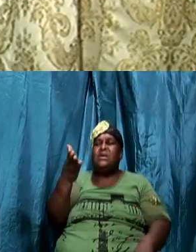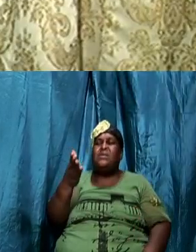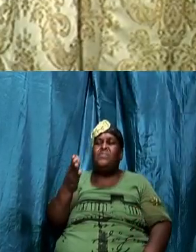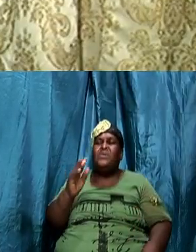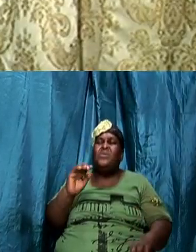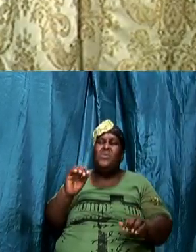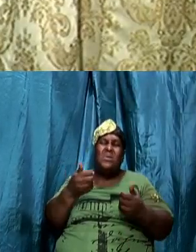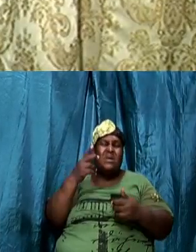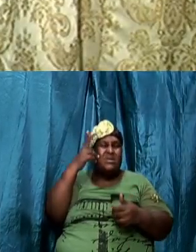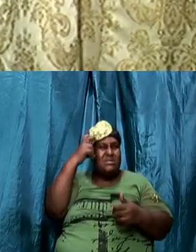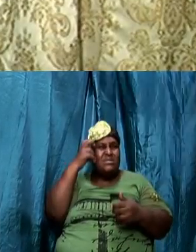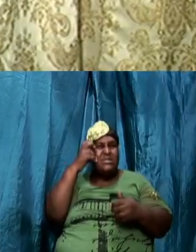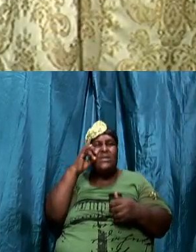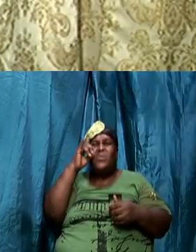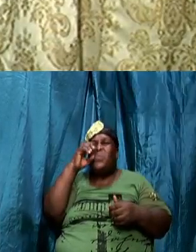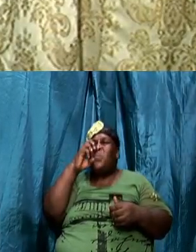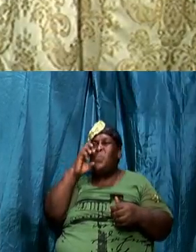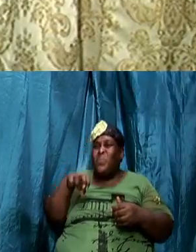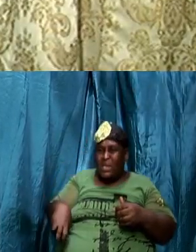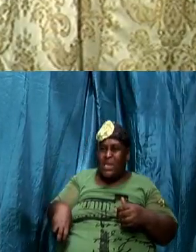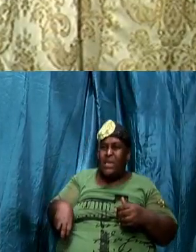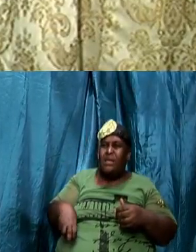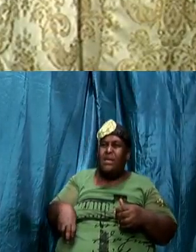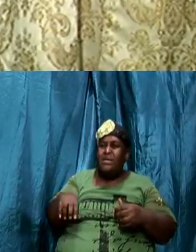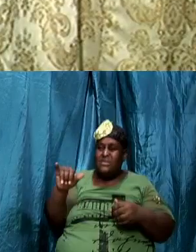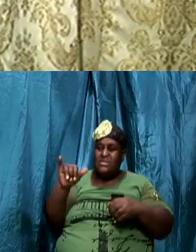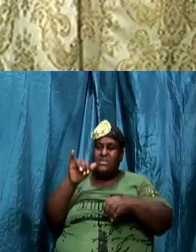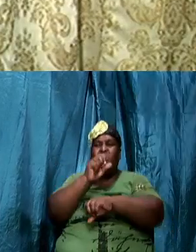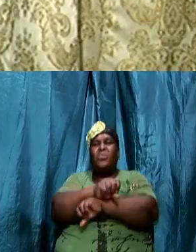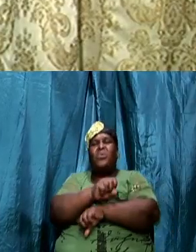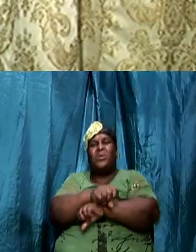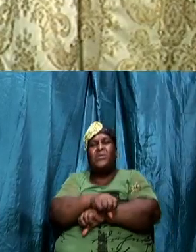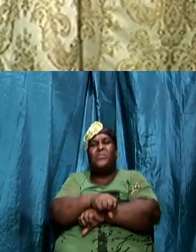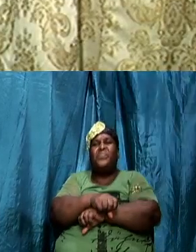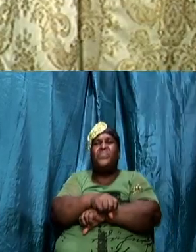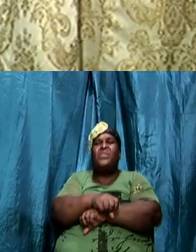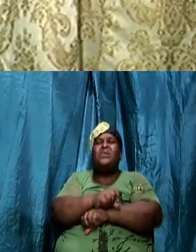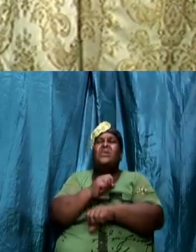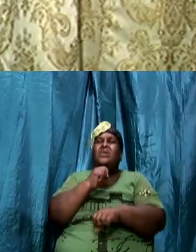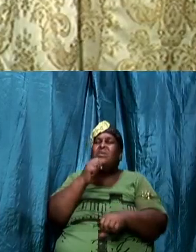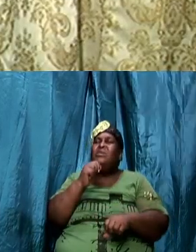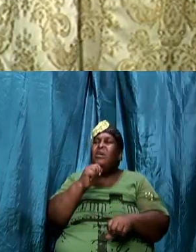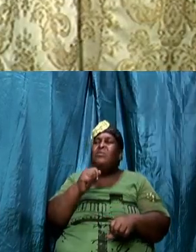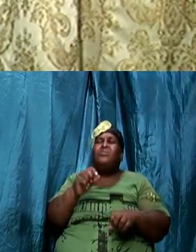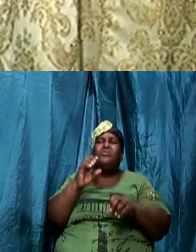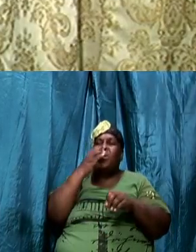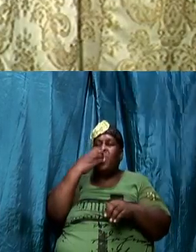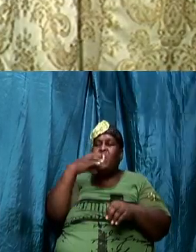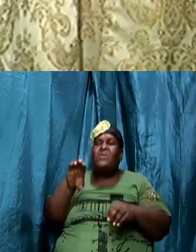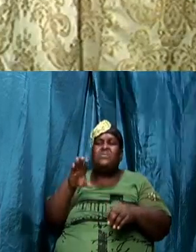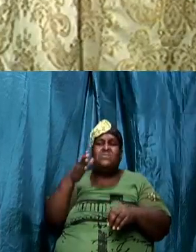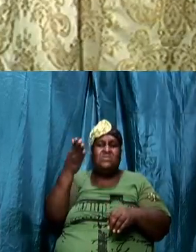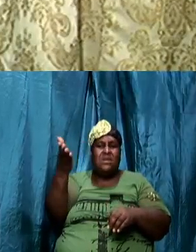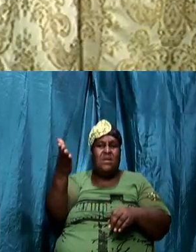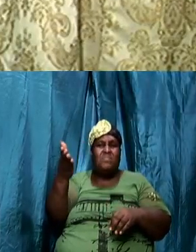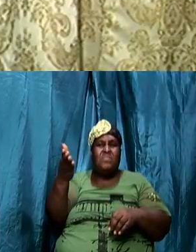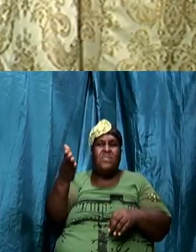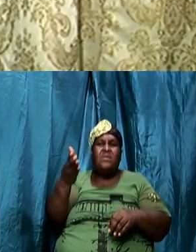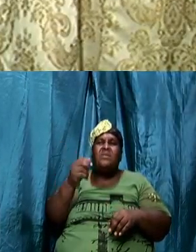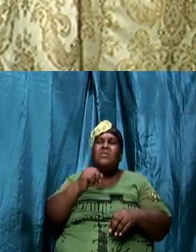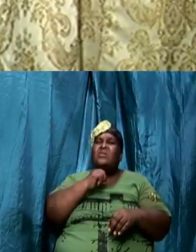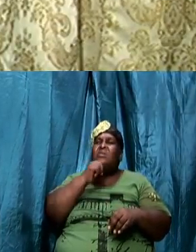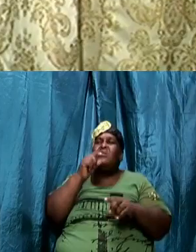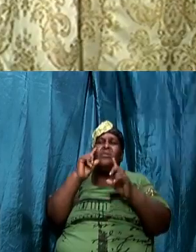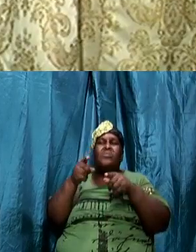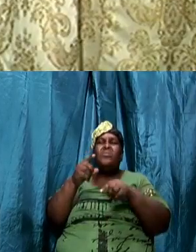is wicked, but here is how he still works. So, all right, we're not going to curse them. We're not going to curse